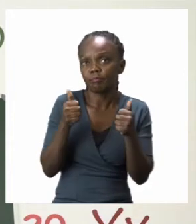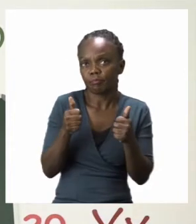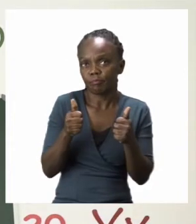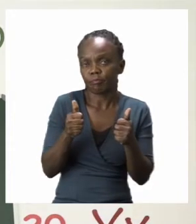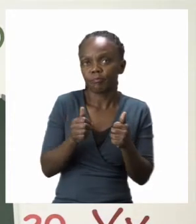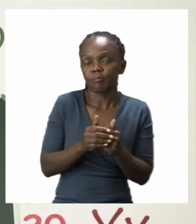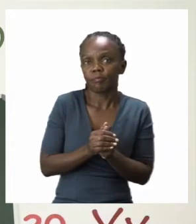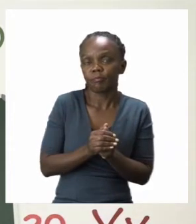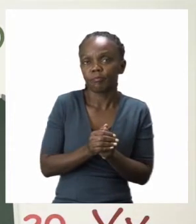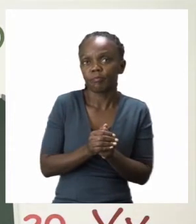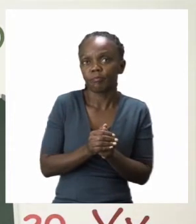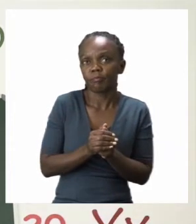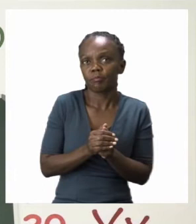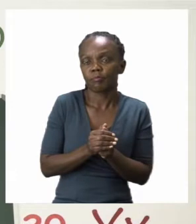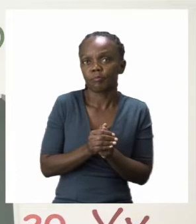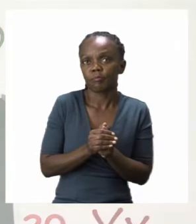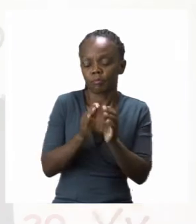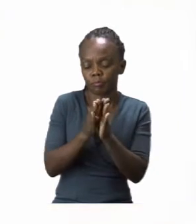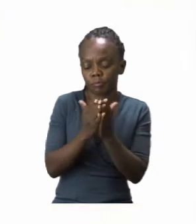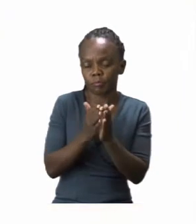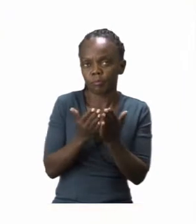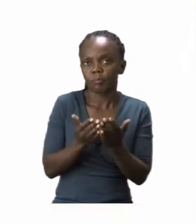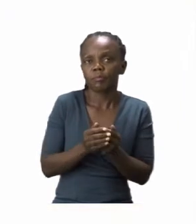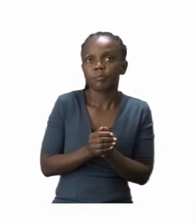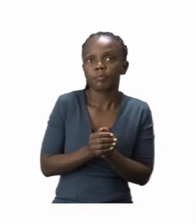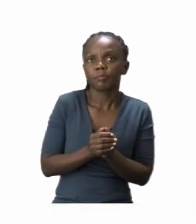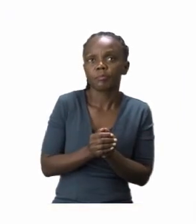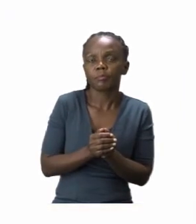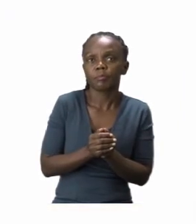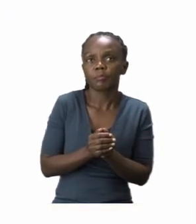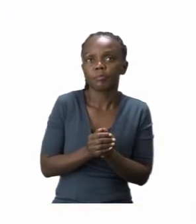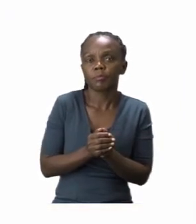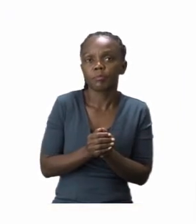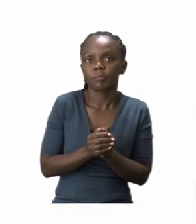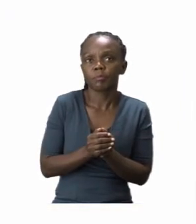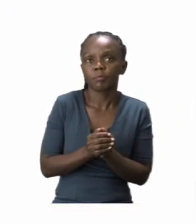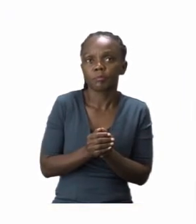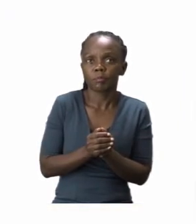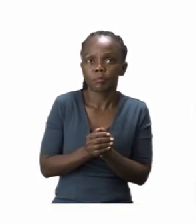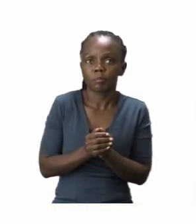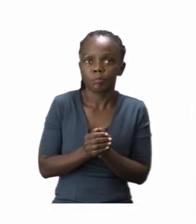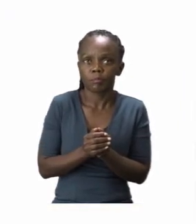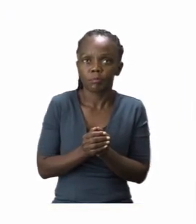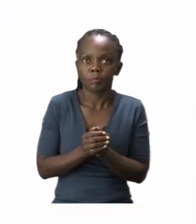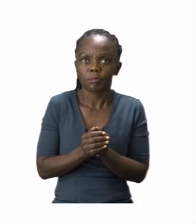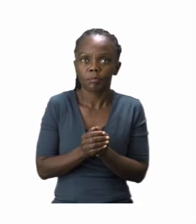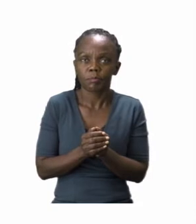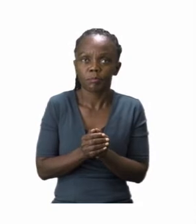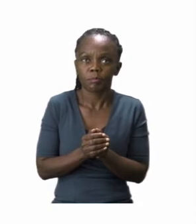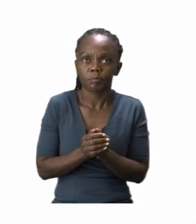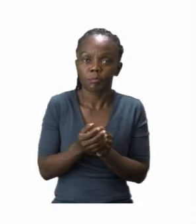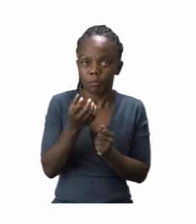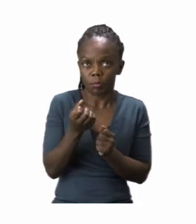Now, let us go back into our exercise to see which ones we need to do. Now we have